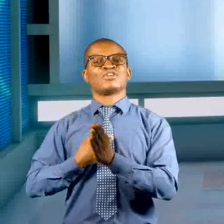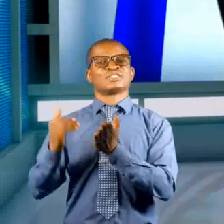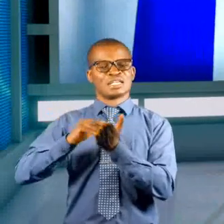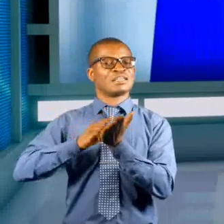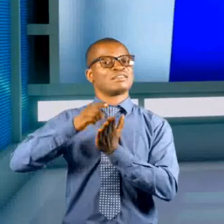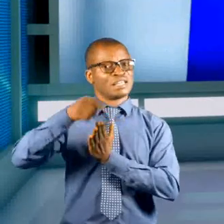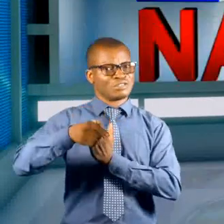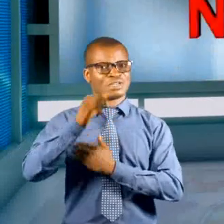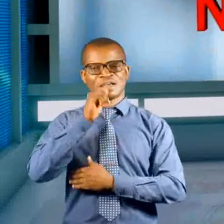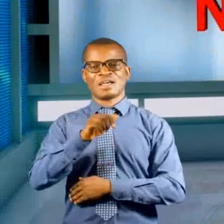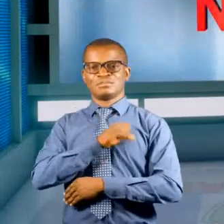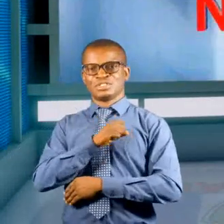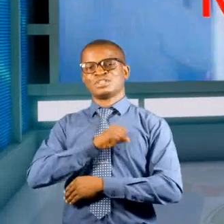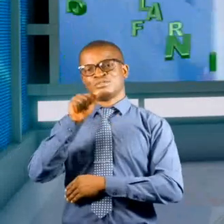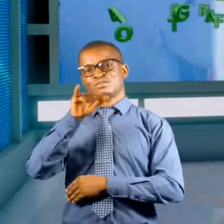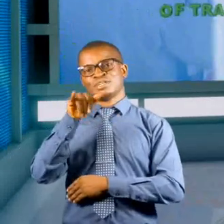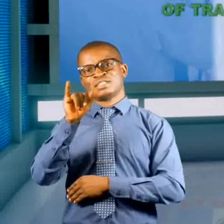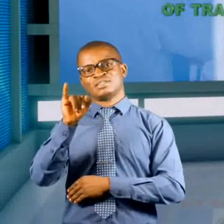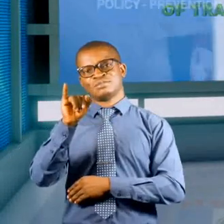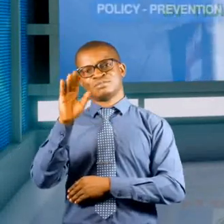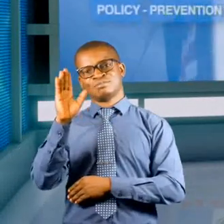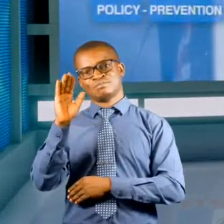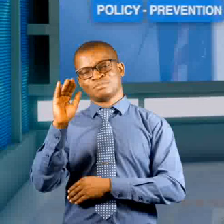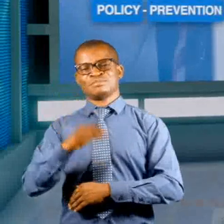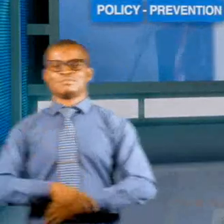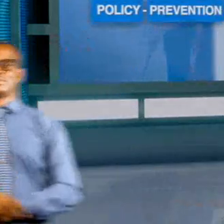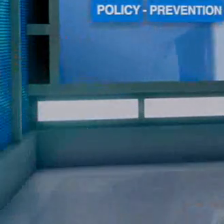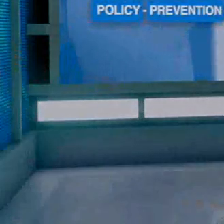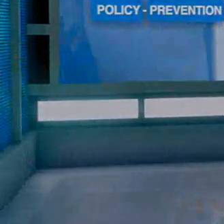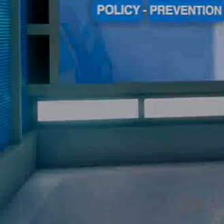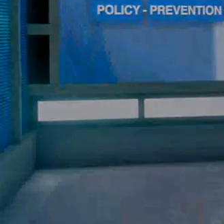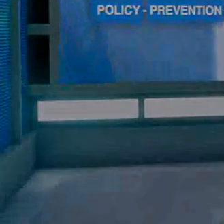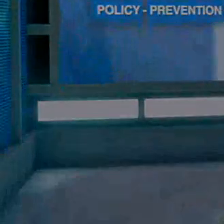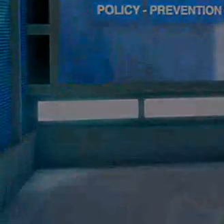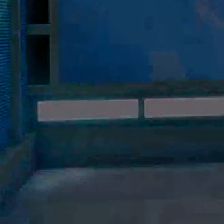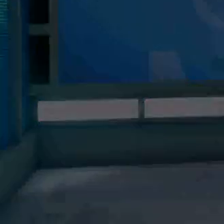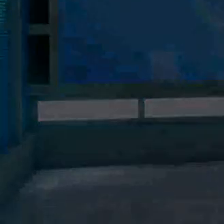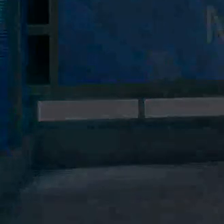and do join us again next week. I'm Angela Adwigi. See you then.